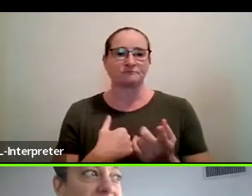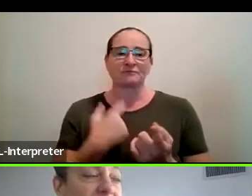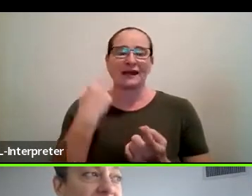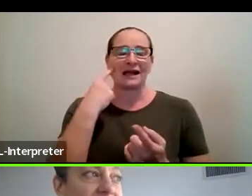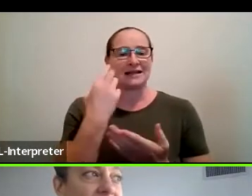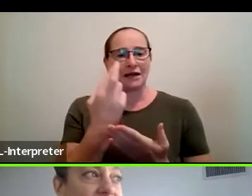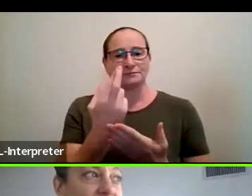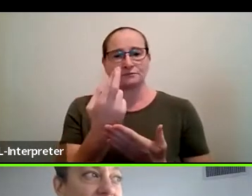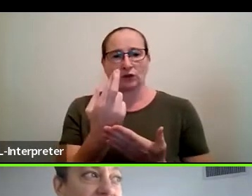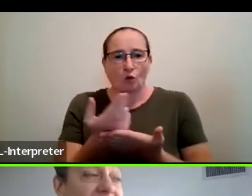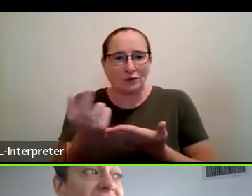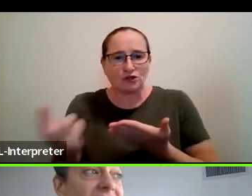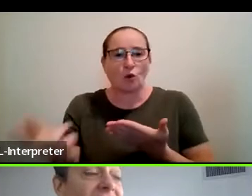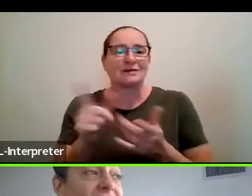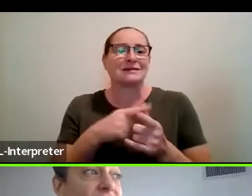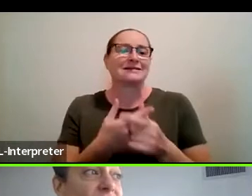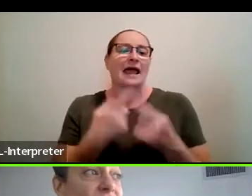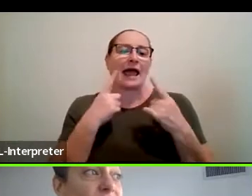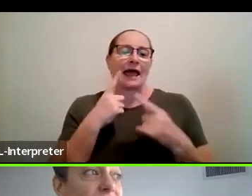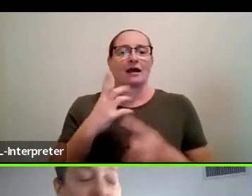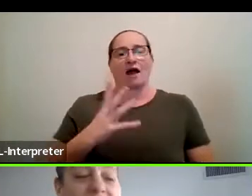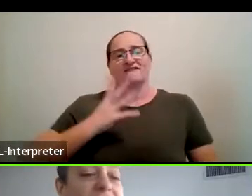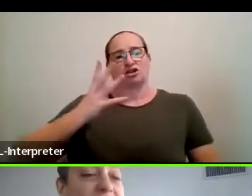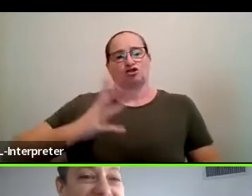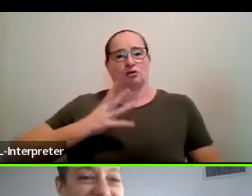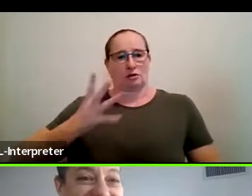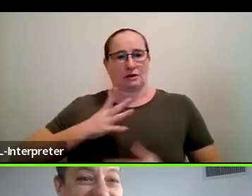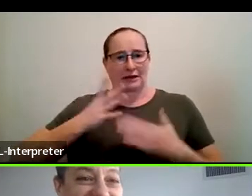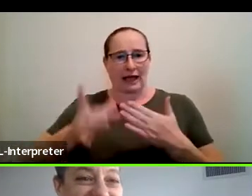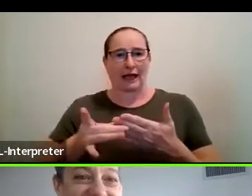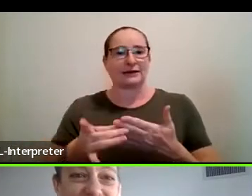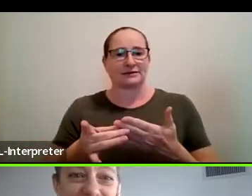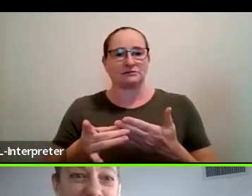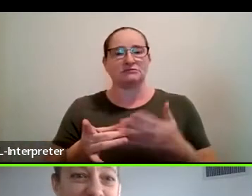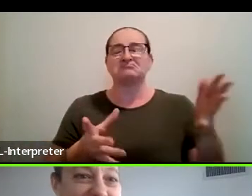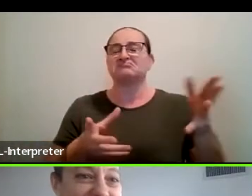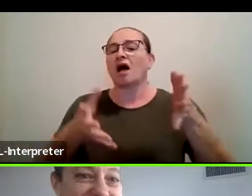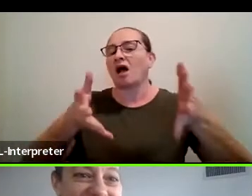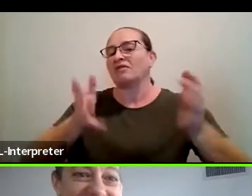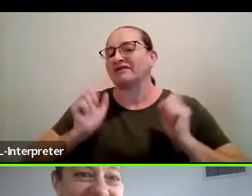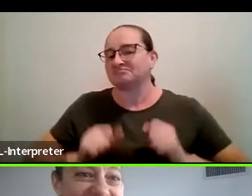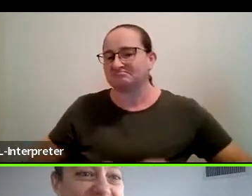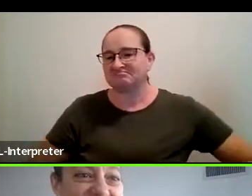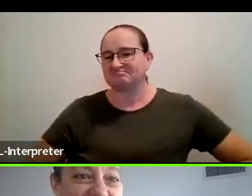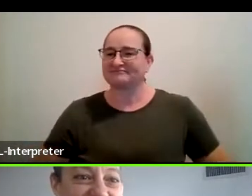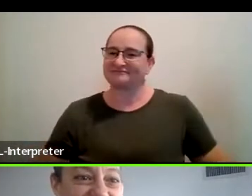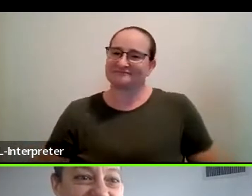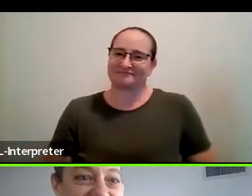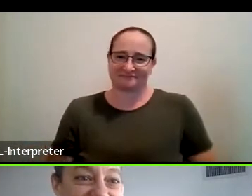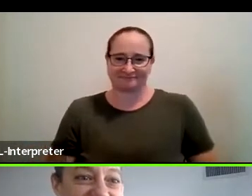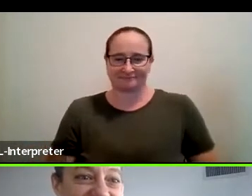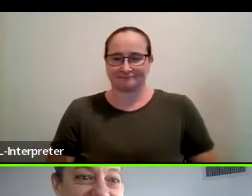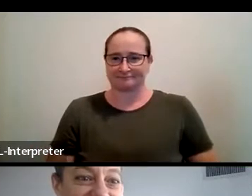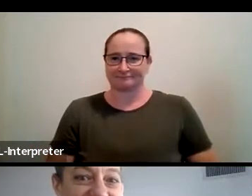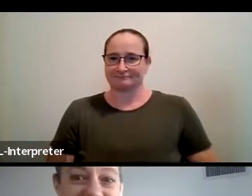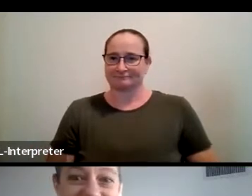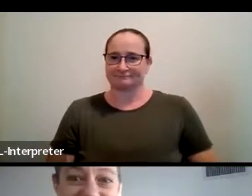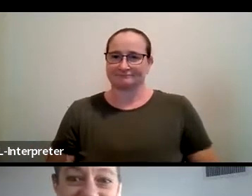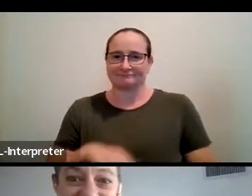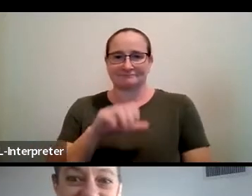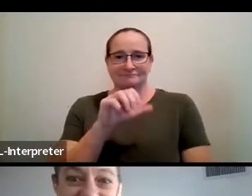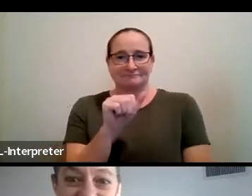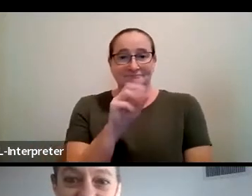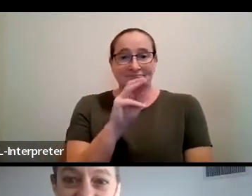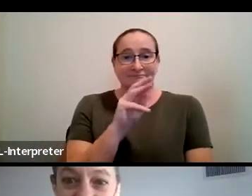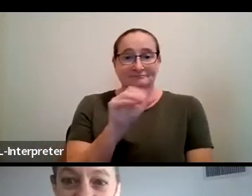resources and official guidance. And also, yeah, I'm going to leave it at that. I'd like to hear what other people have to say. Amy or Jeff?